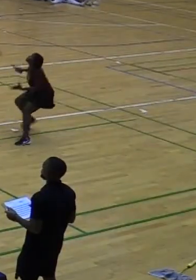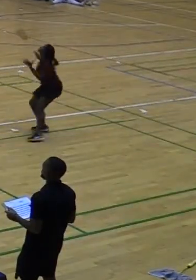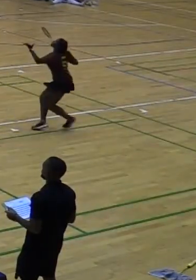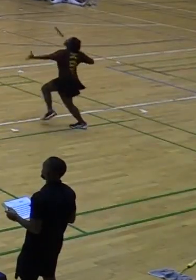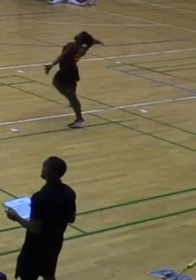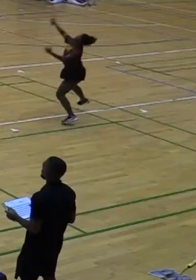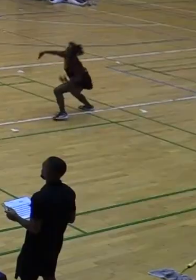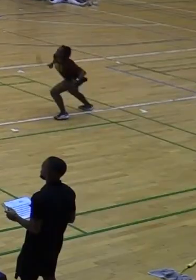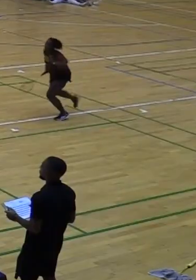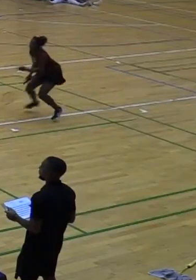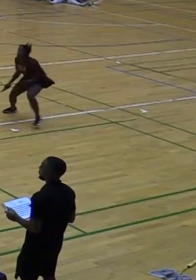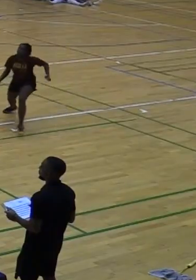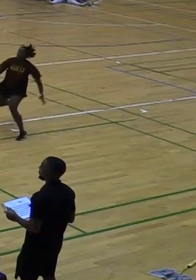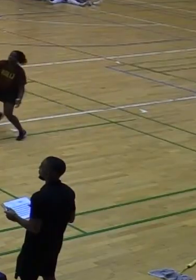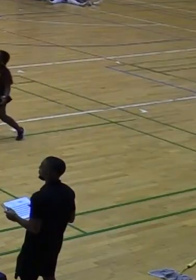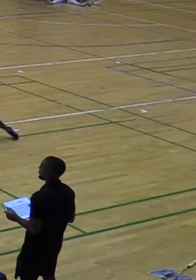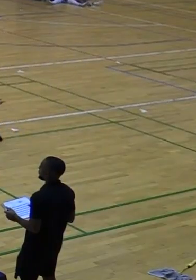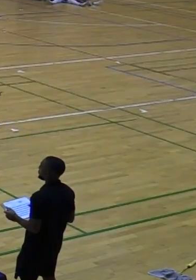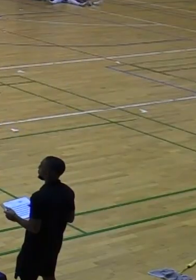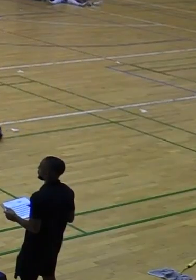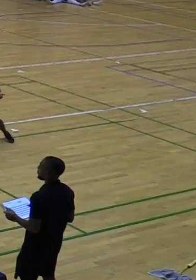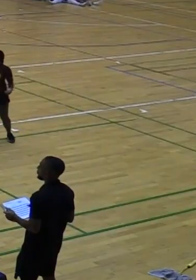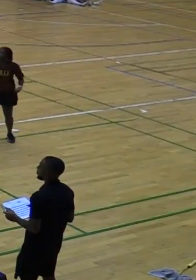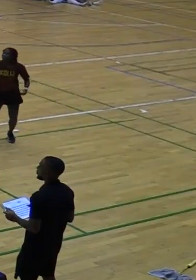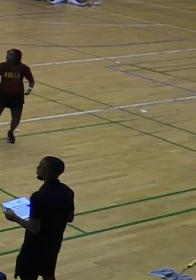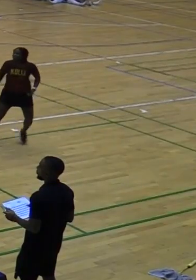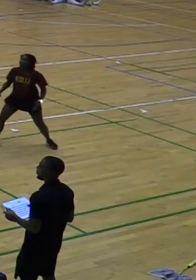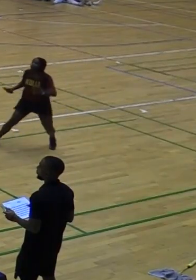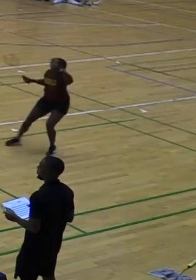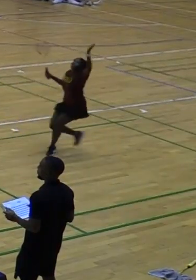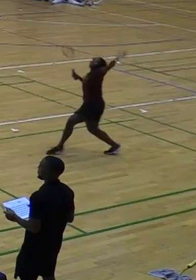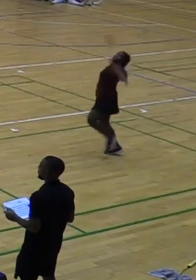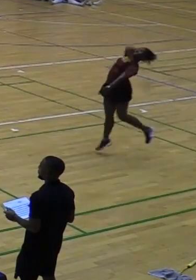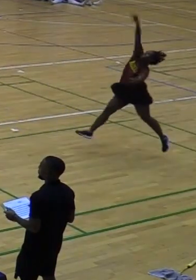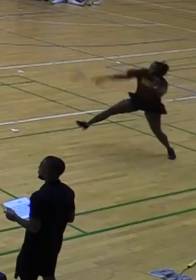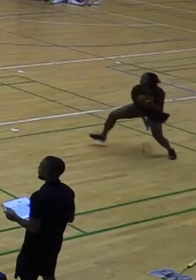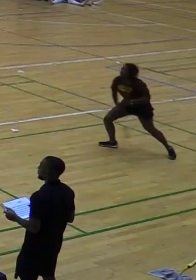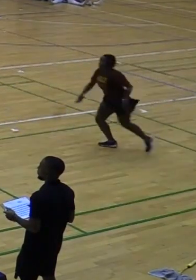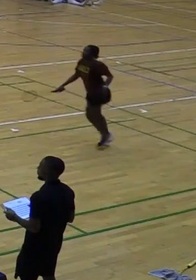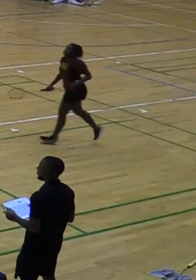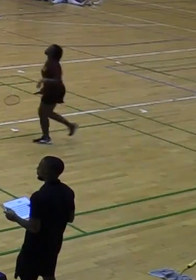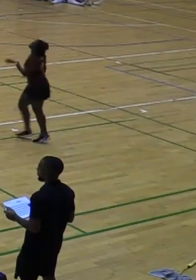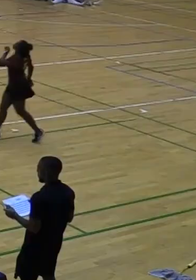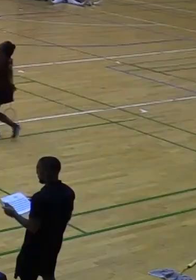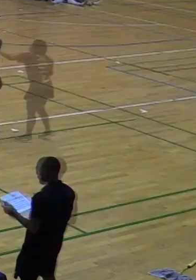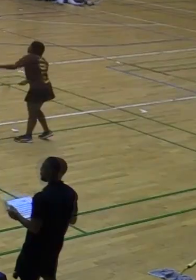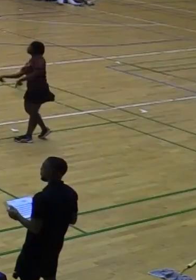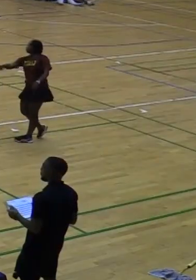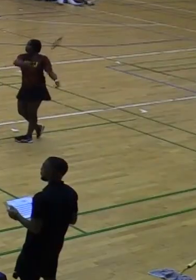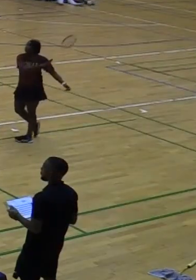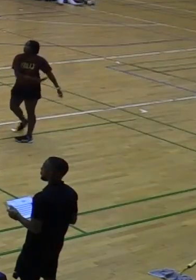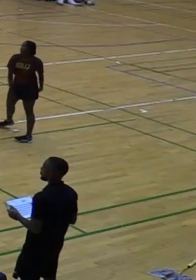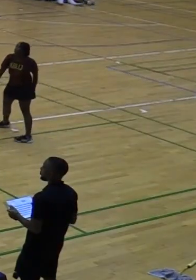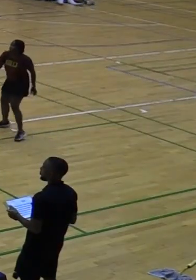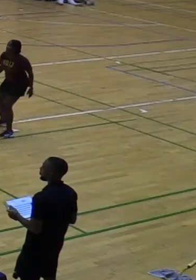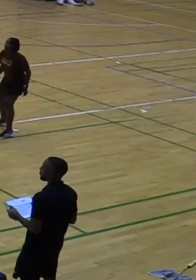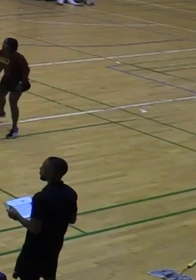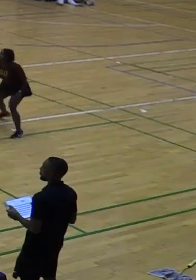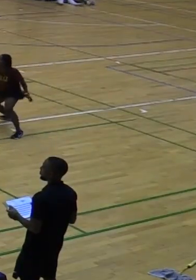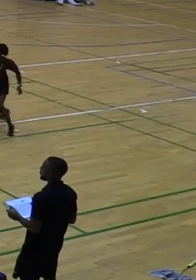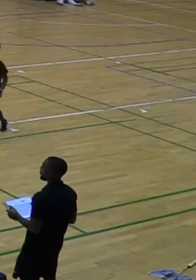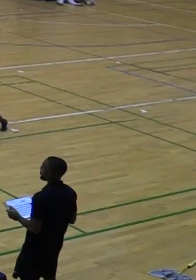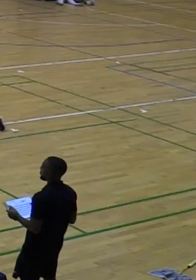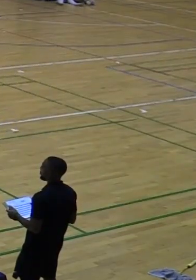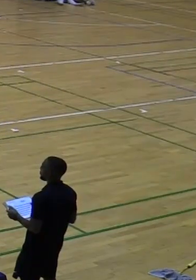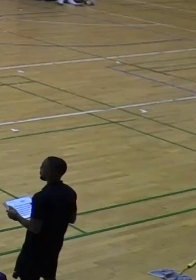to win by 2 clear points, and Trotman dug deep to deliver the goods, closing out the first game 22-20 with a nice